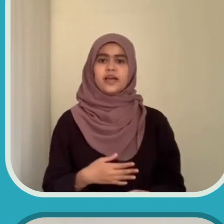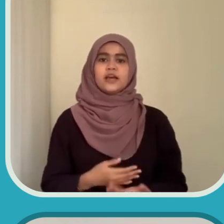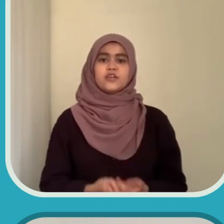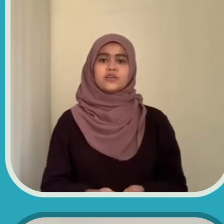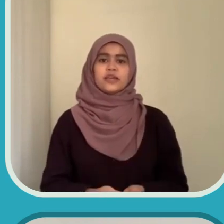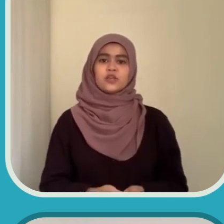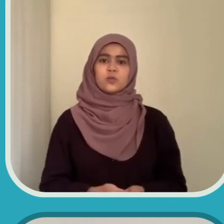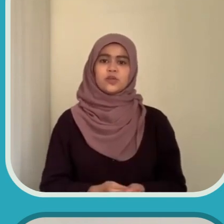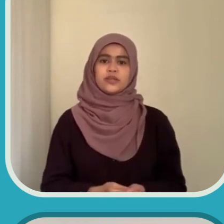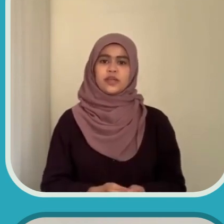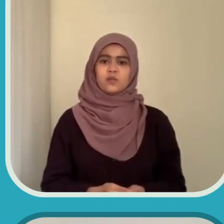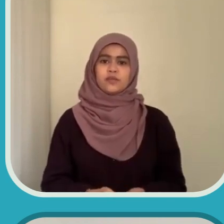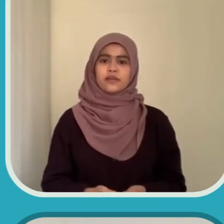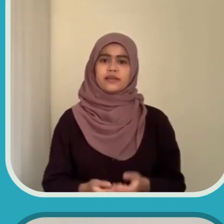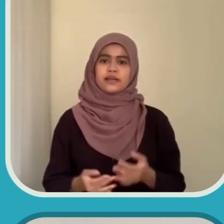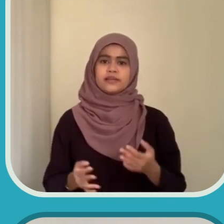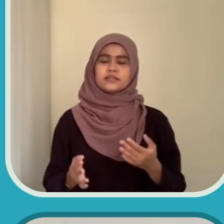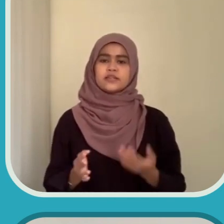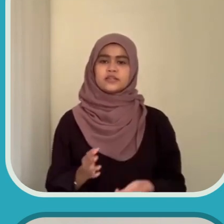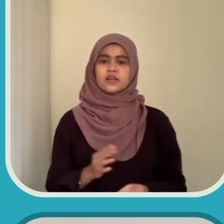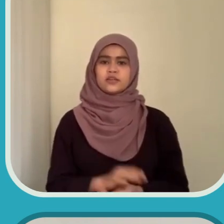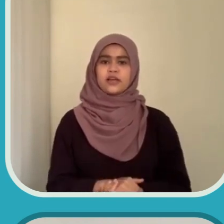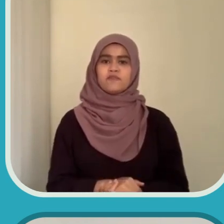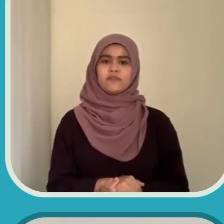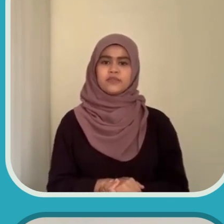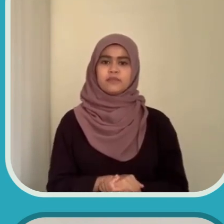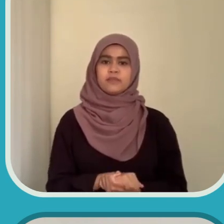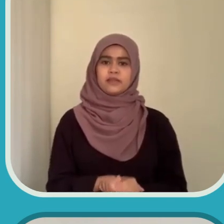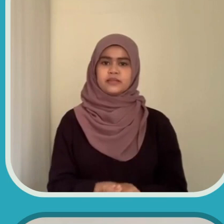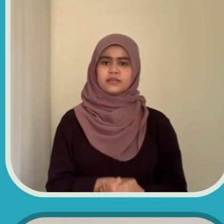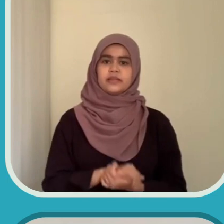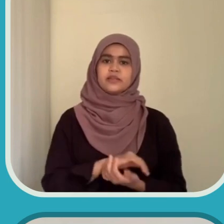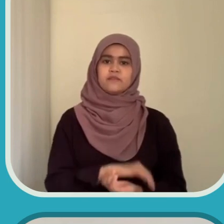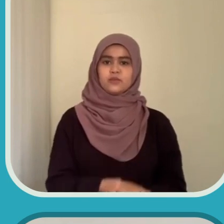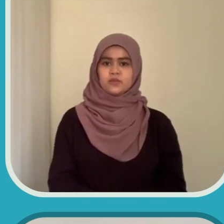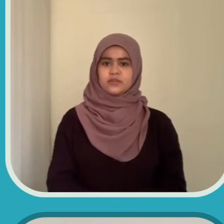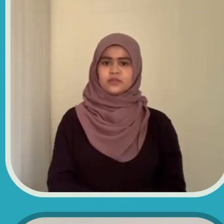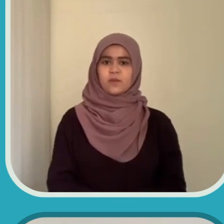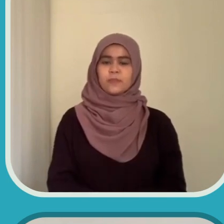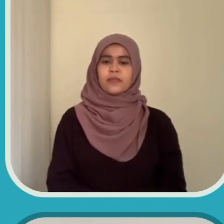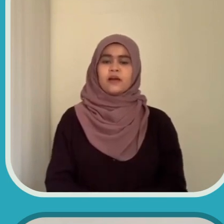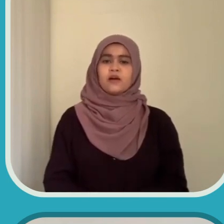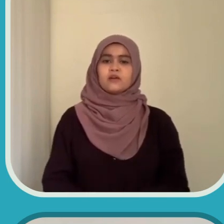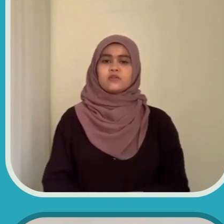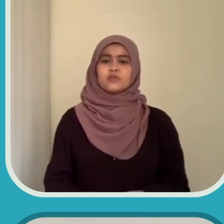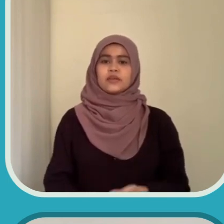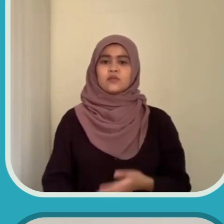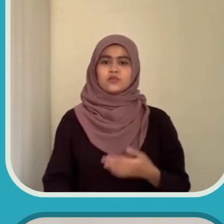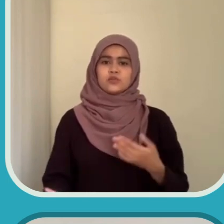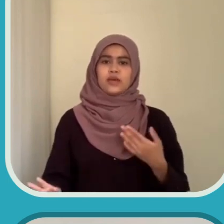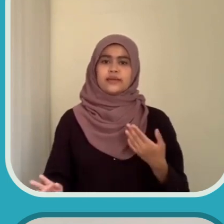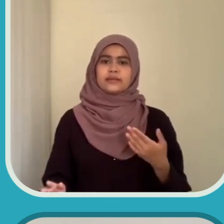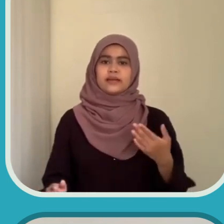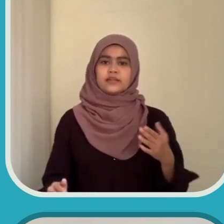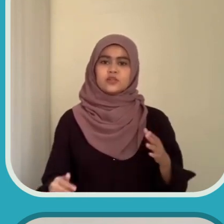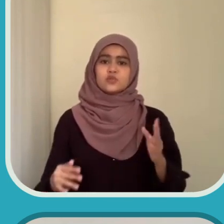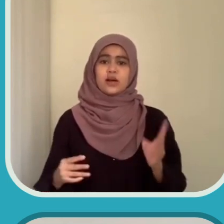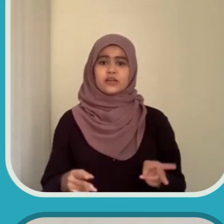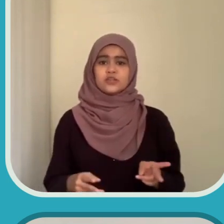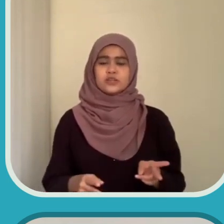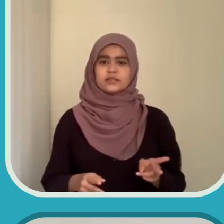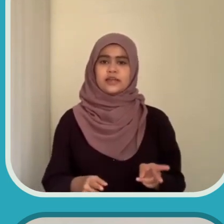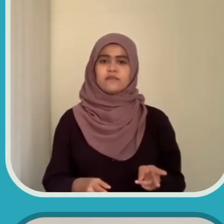Hindi, you can communicate with another 650 million individuals. You can also add